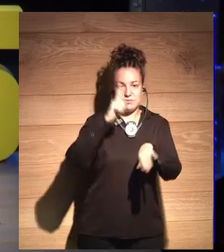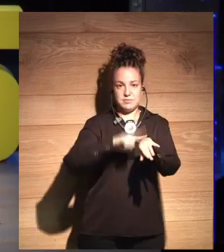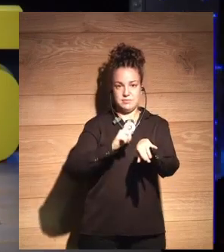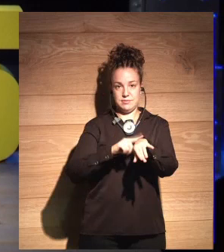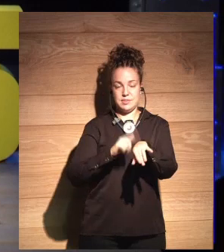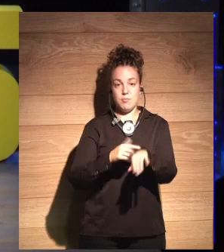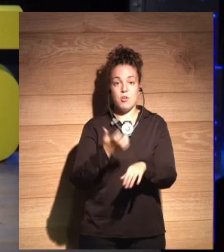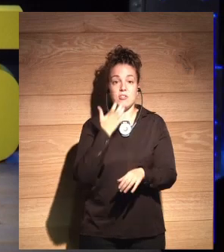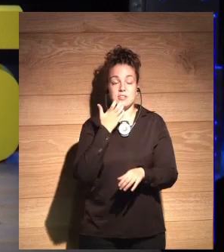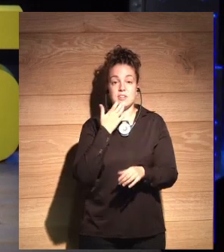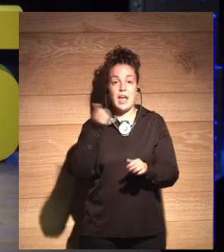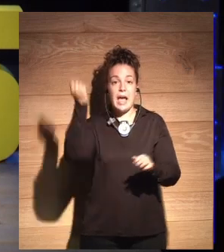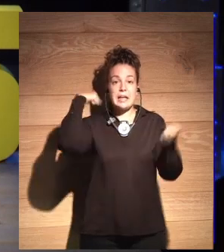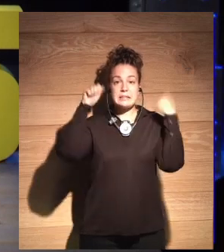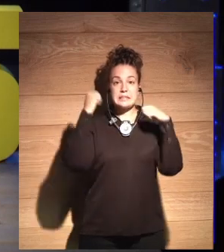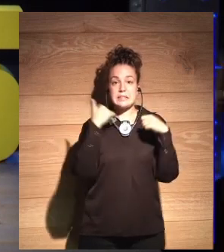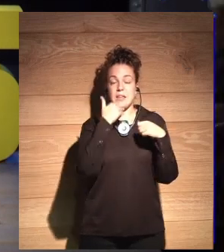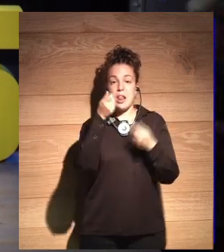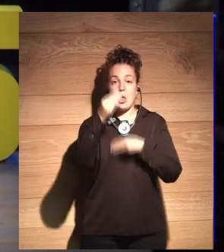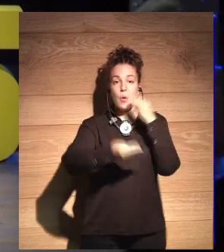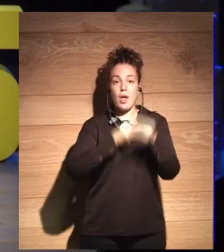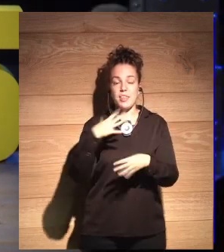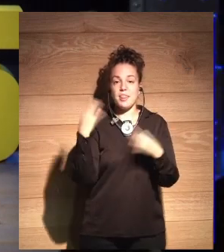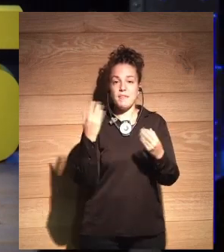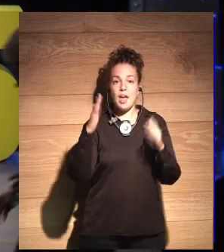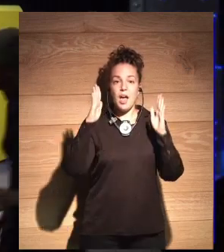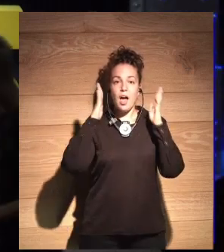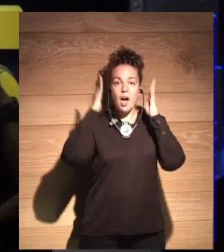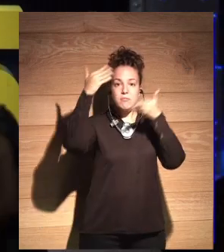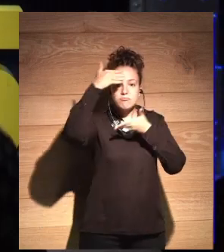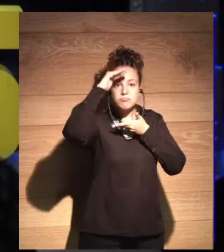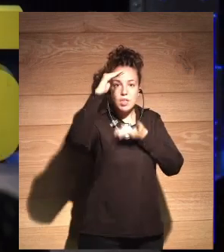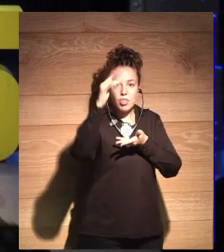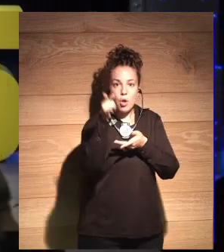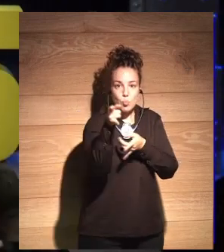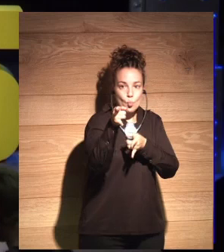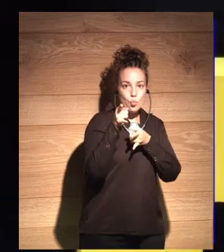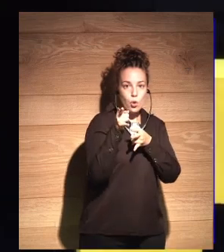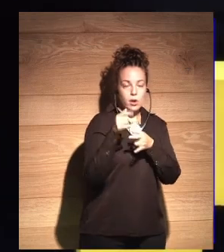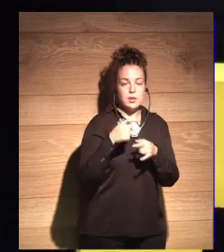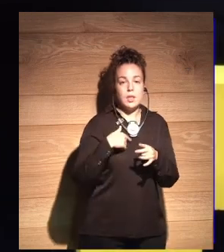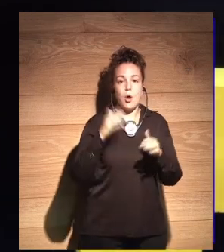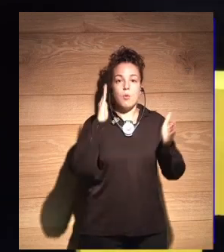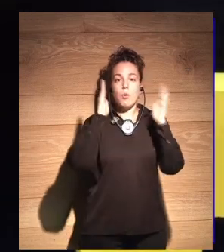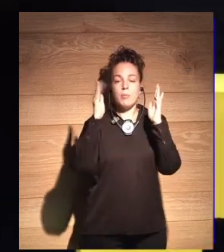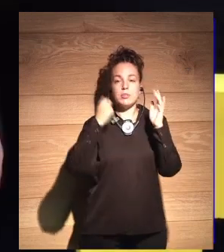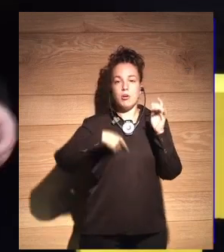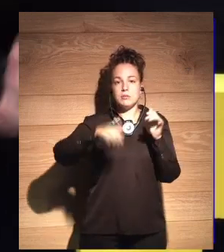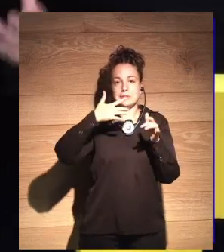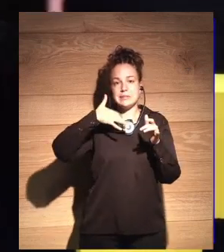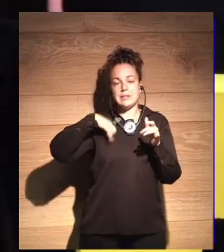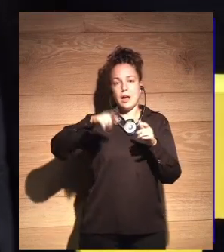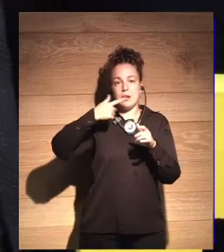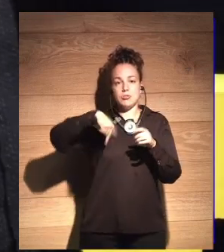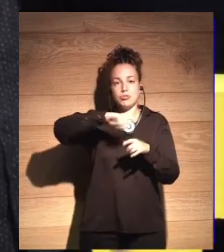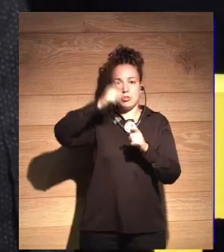present already, it is our attention, our time. If an artist does something, is to try to attract our attention and to offer in